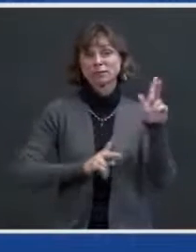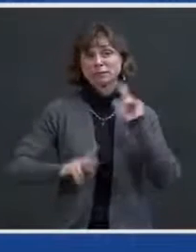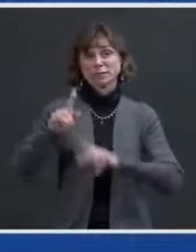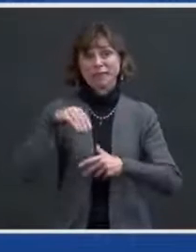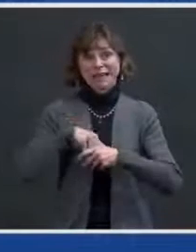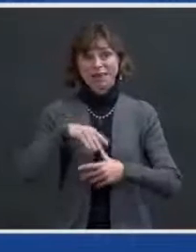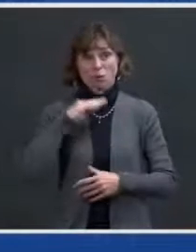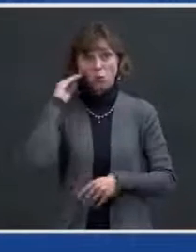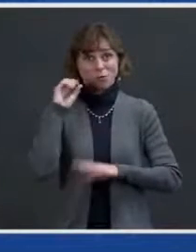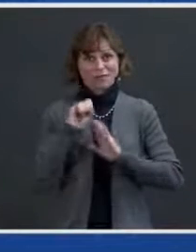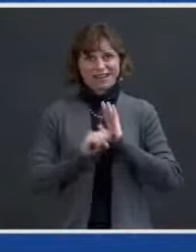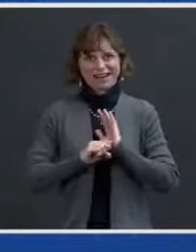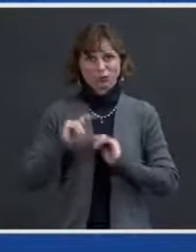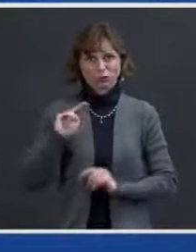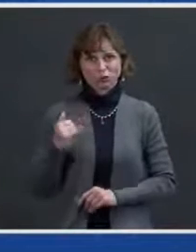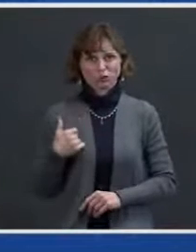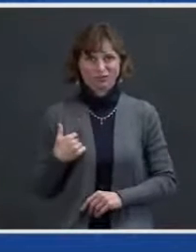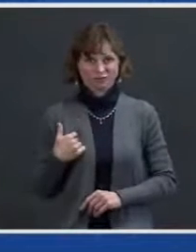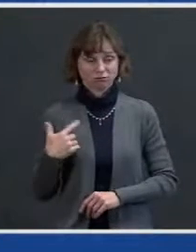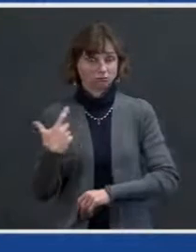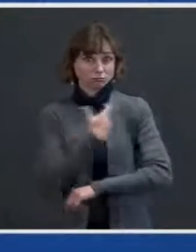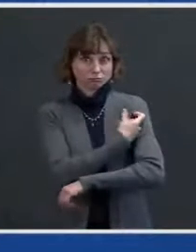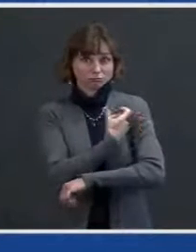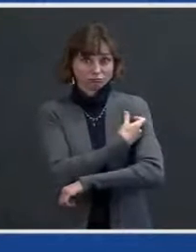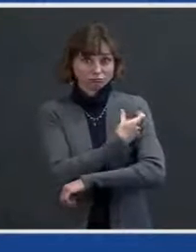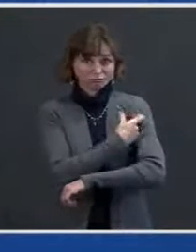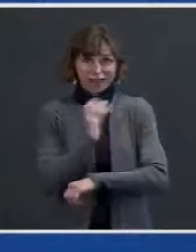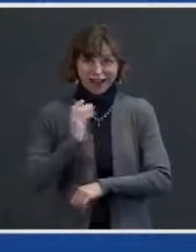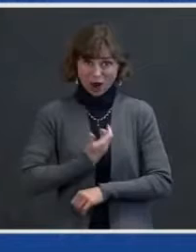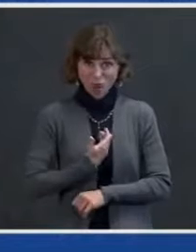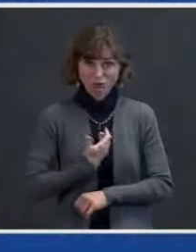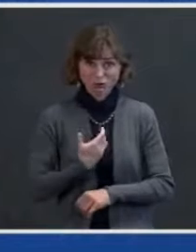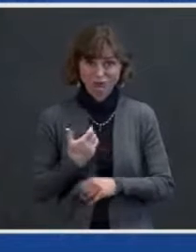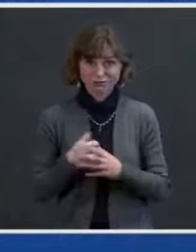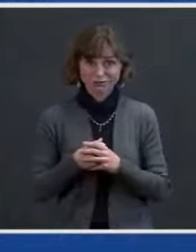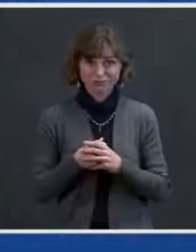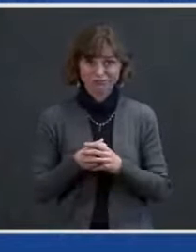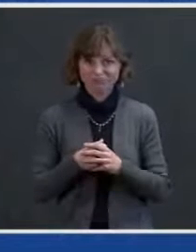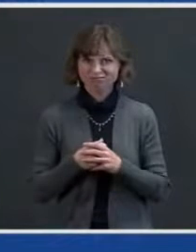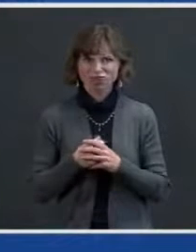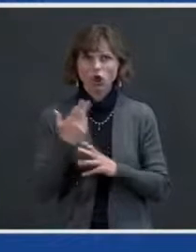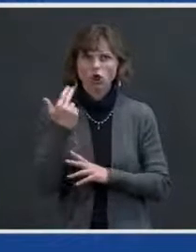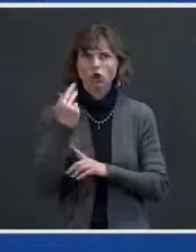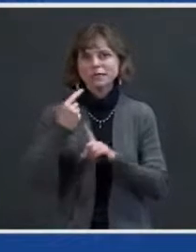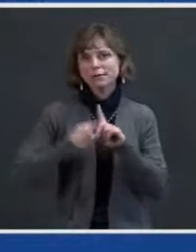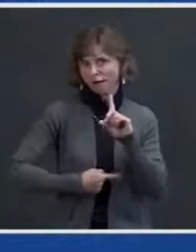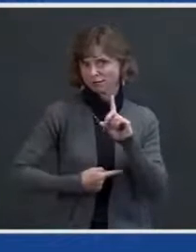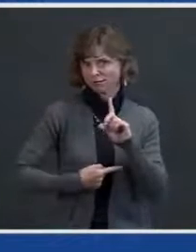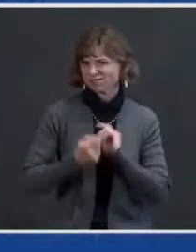of New Jersey receiving doses of our vaccines just 13 months